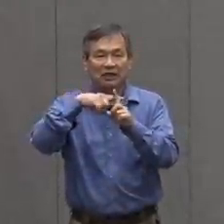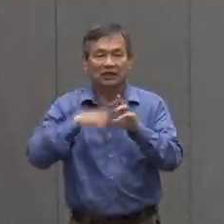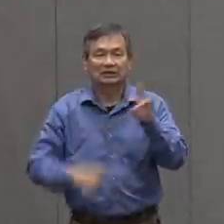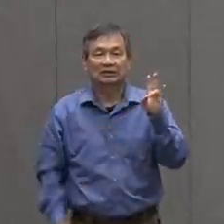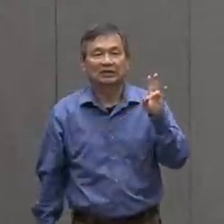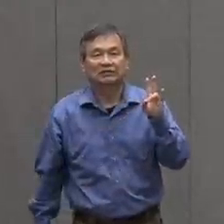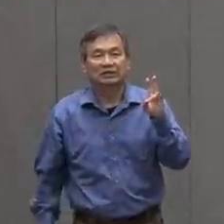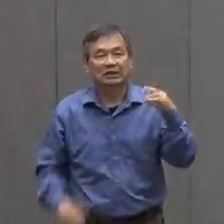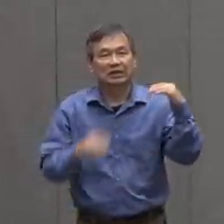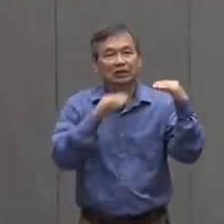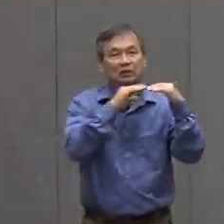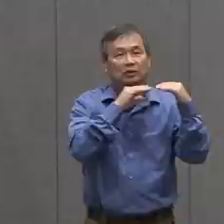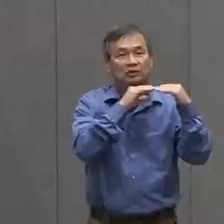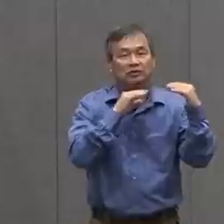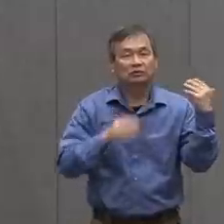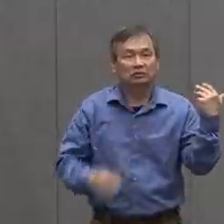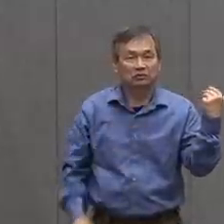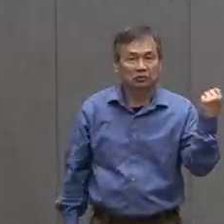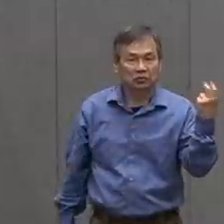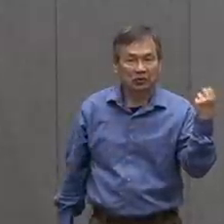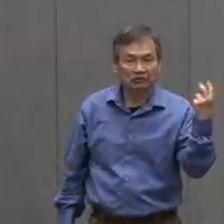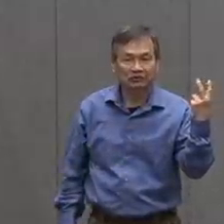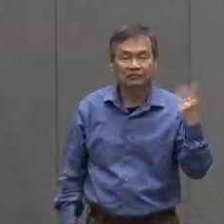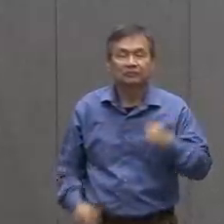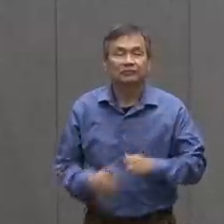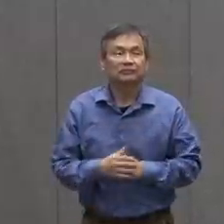7 equals 12.